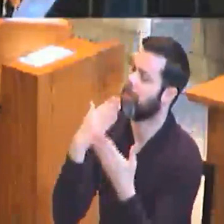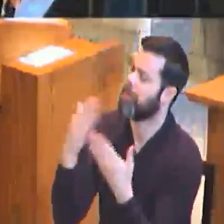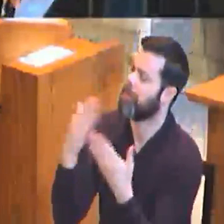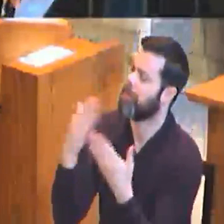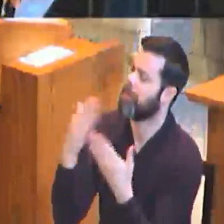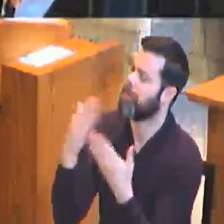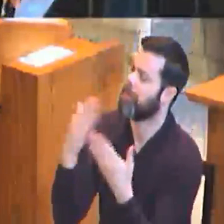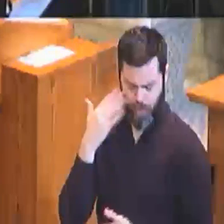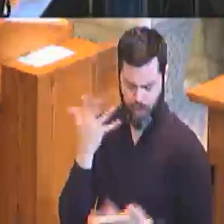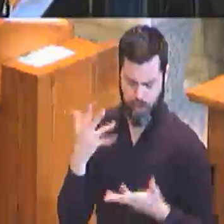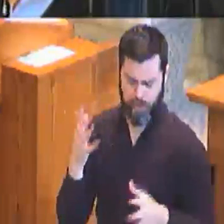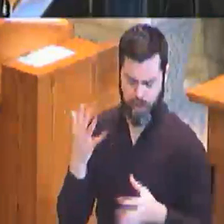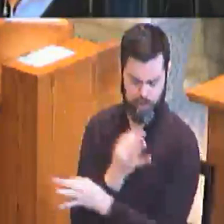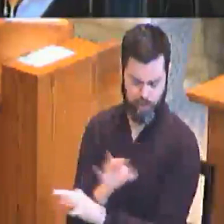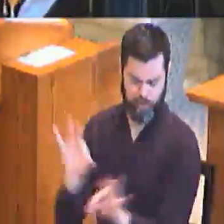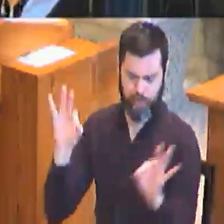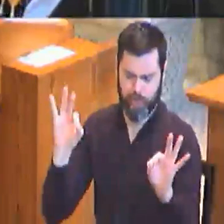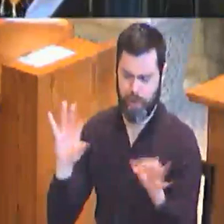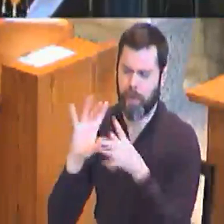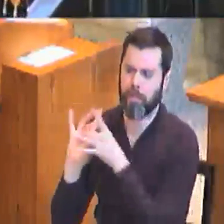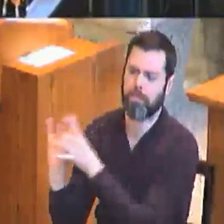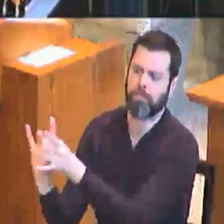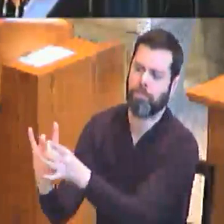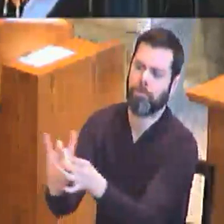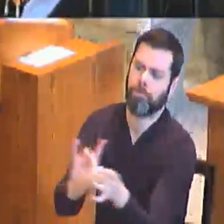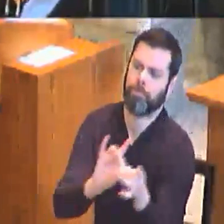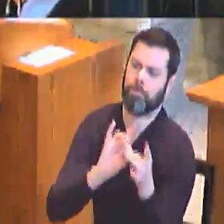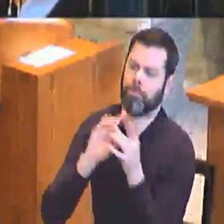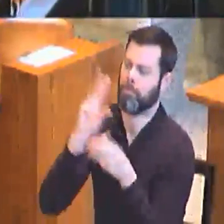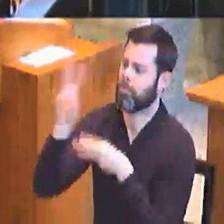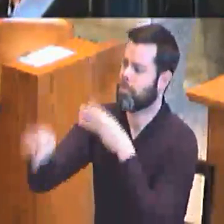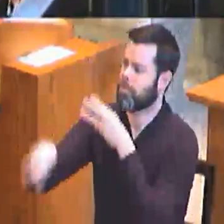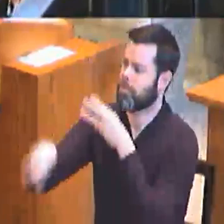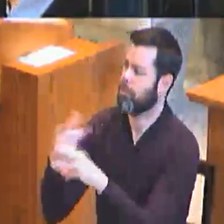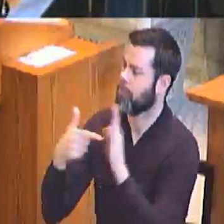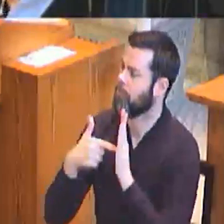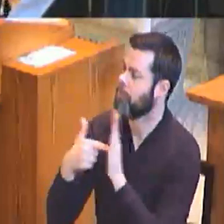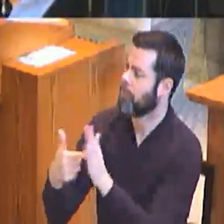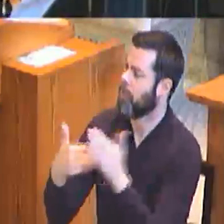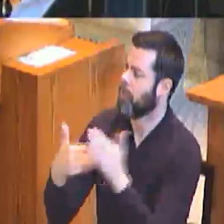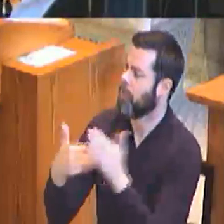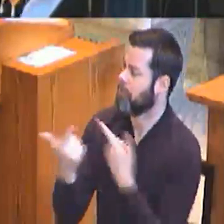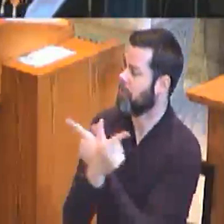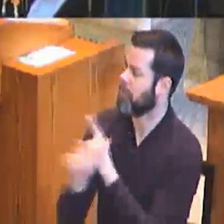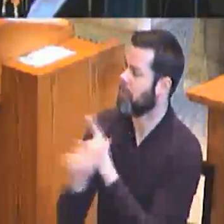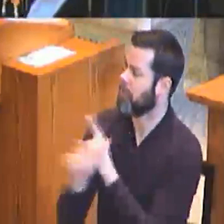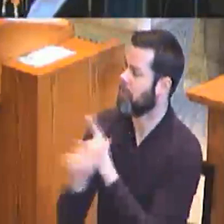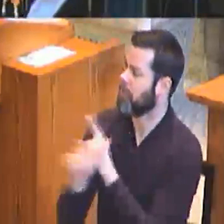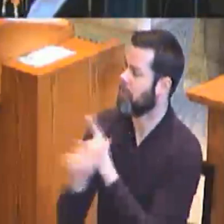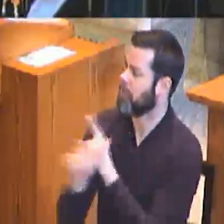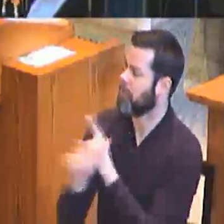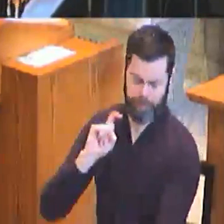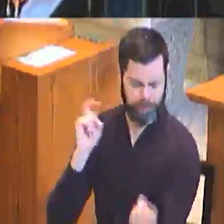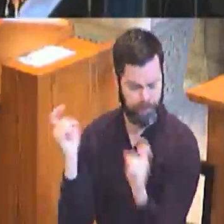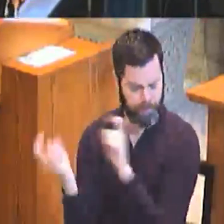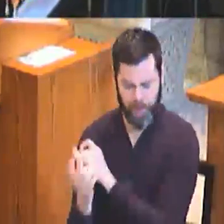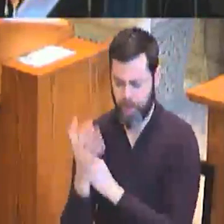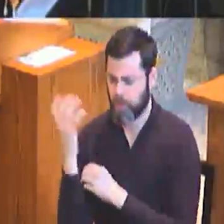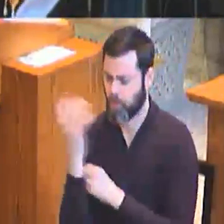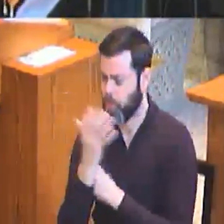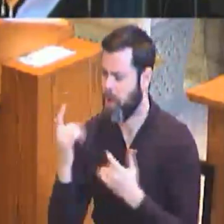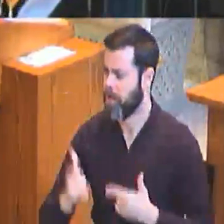free somehow. In harmony, show the world that we've got liberty. It's such a change for us to live